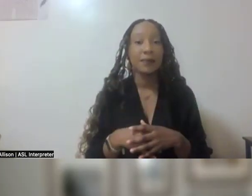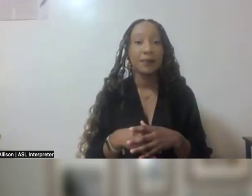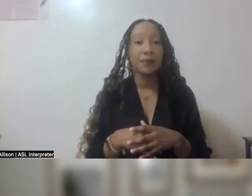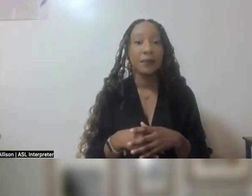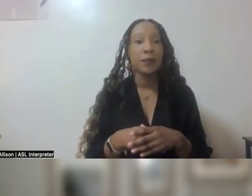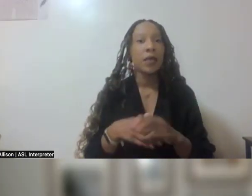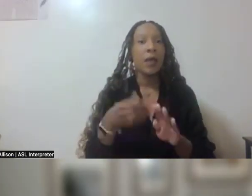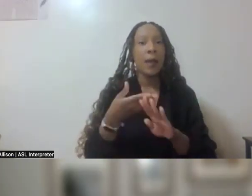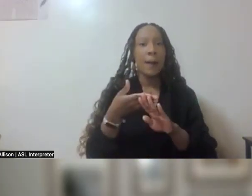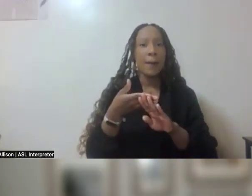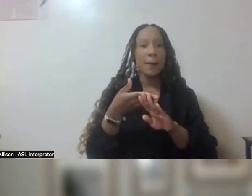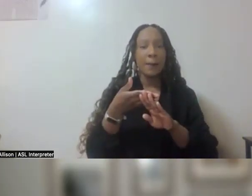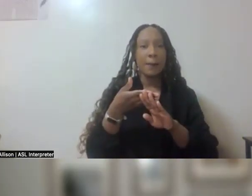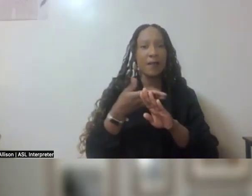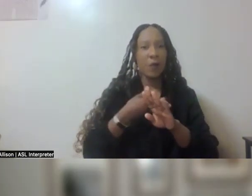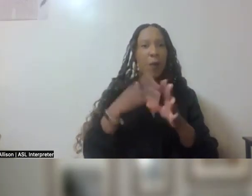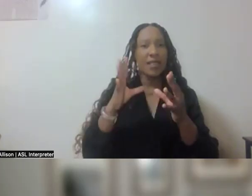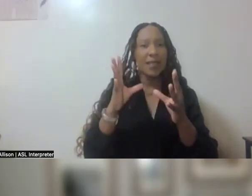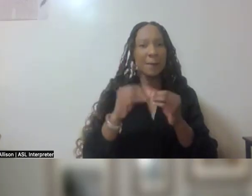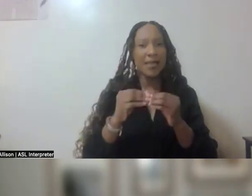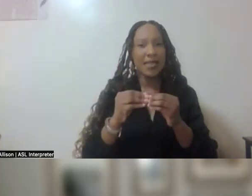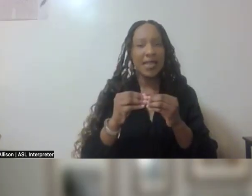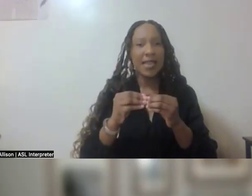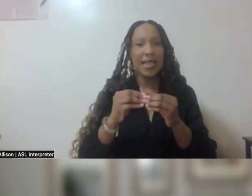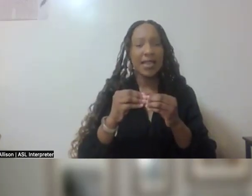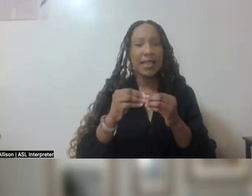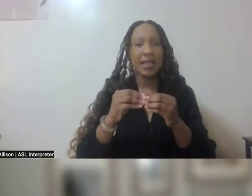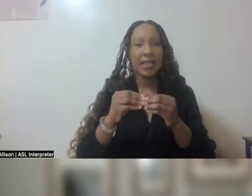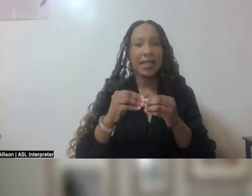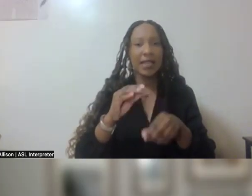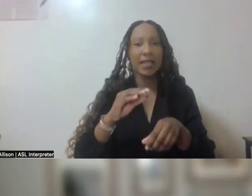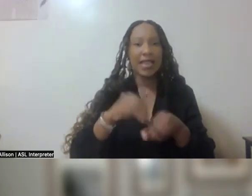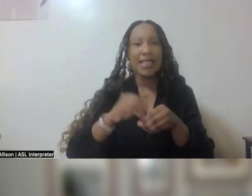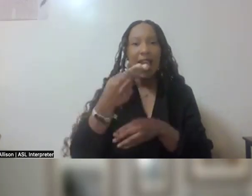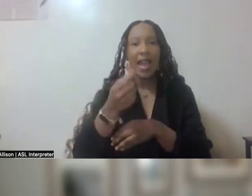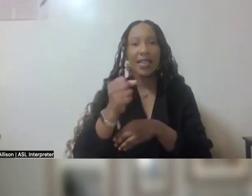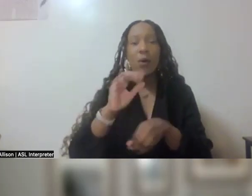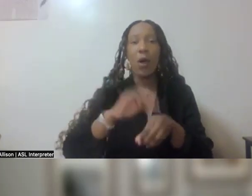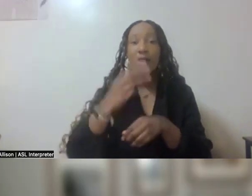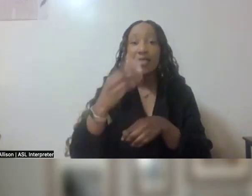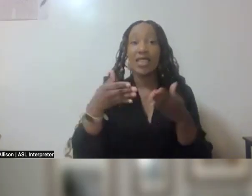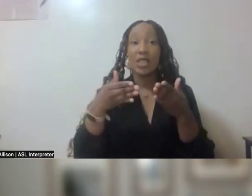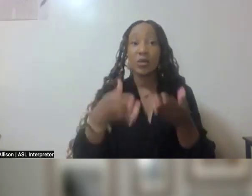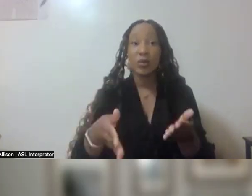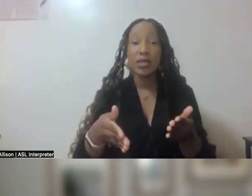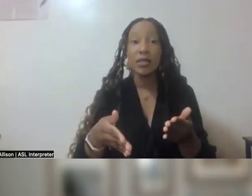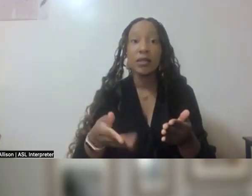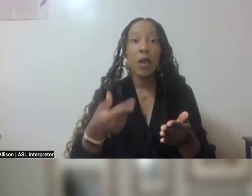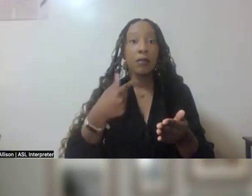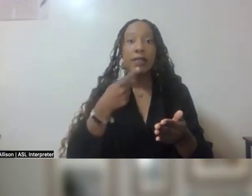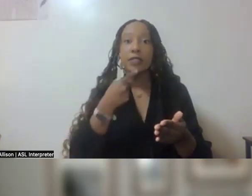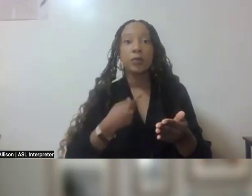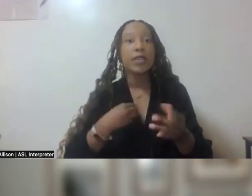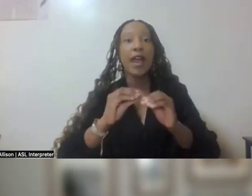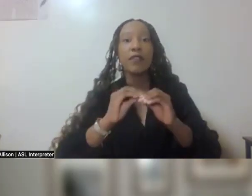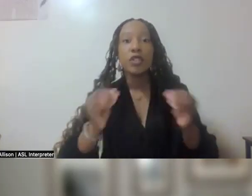prior to the meeting that was held at the high school on 16th Street several months ago, where we were told we had no choice and that the center